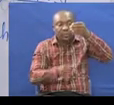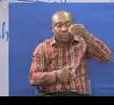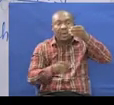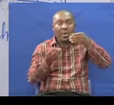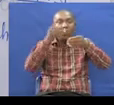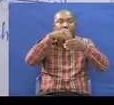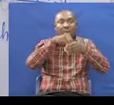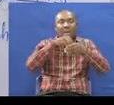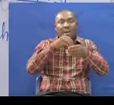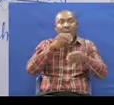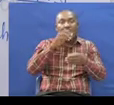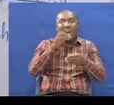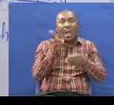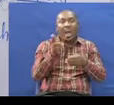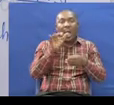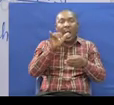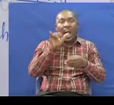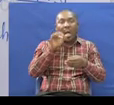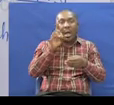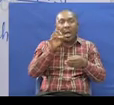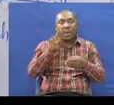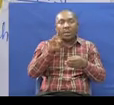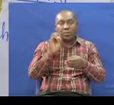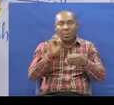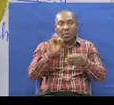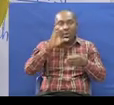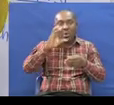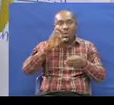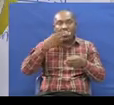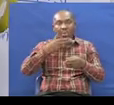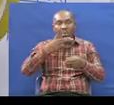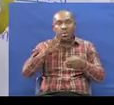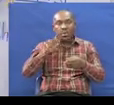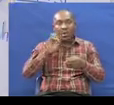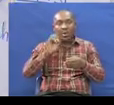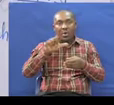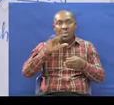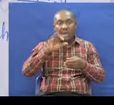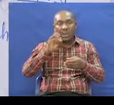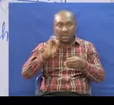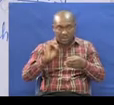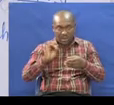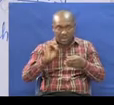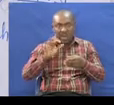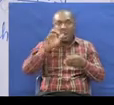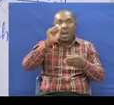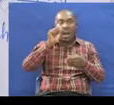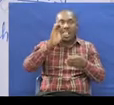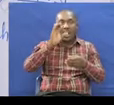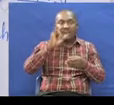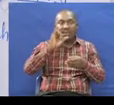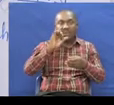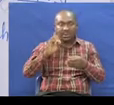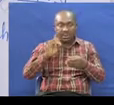hydrochloric acid. Hydrochloric acid. And in the flat